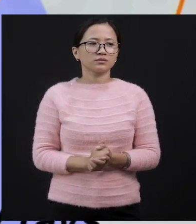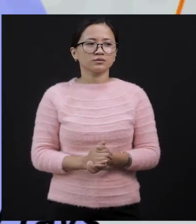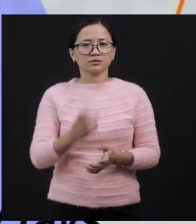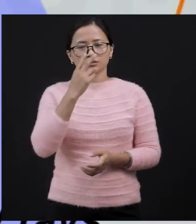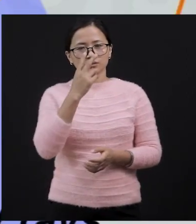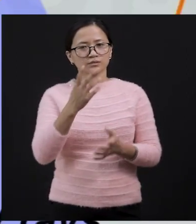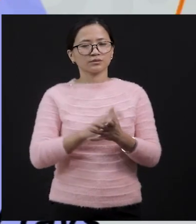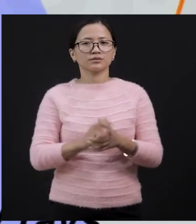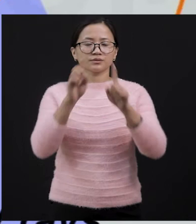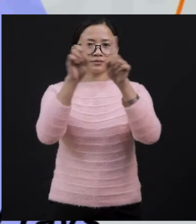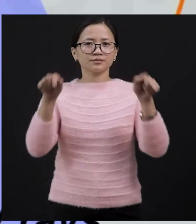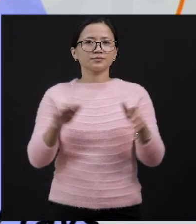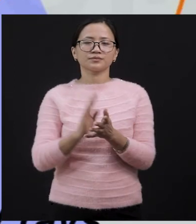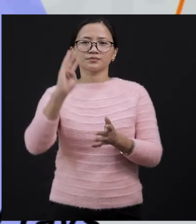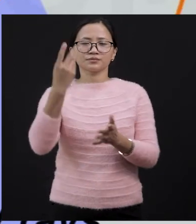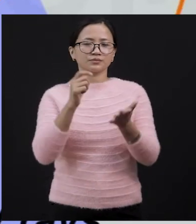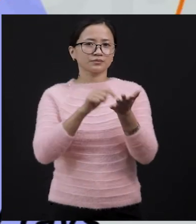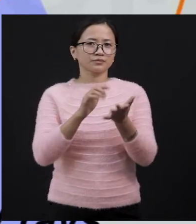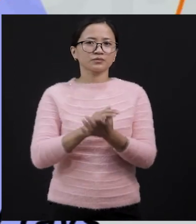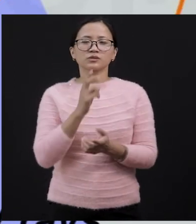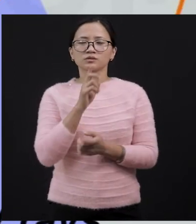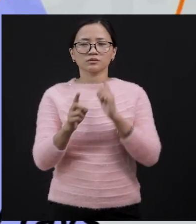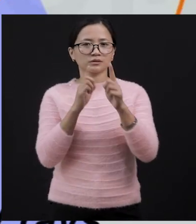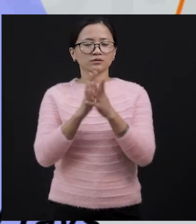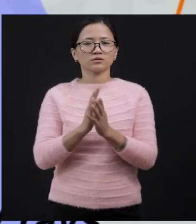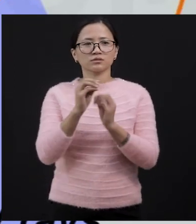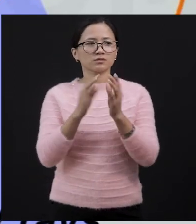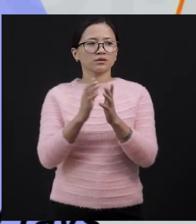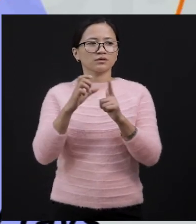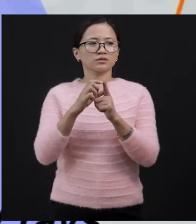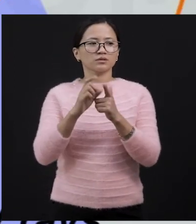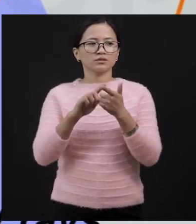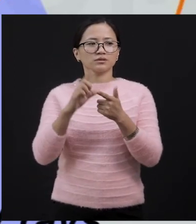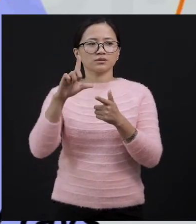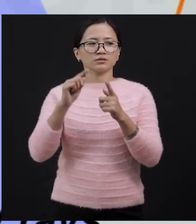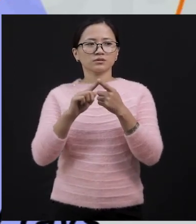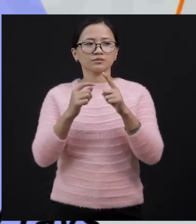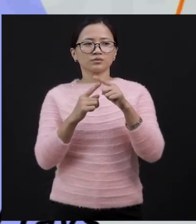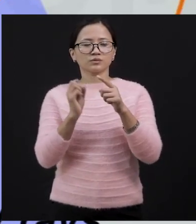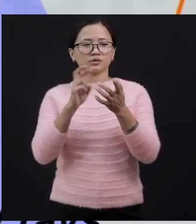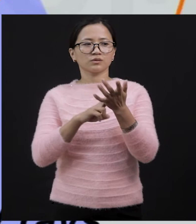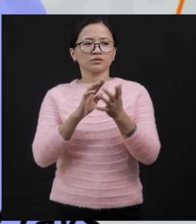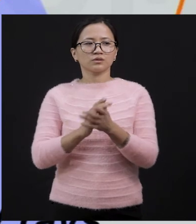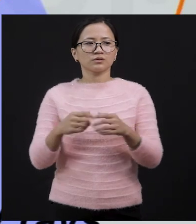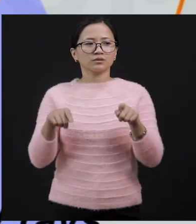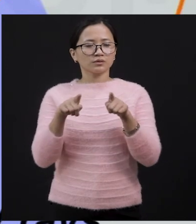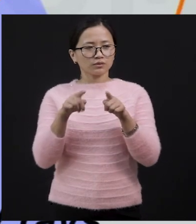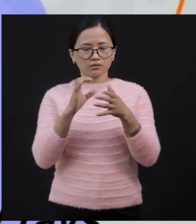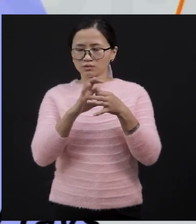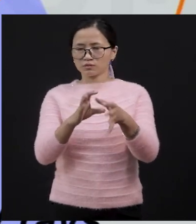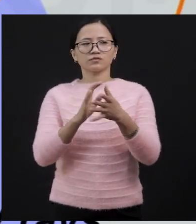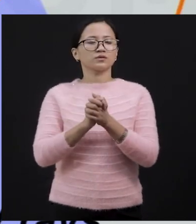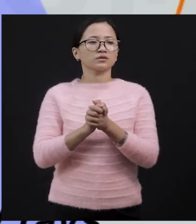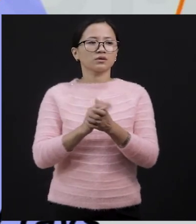now the fourth point that we will discuss would be depletion of ozone layer. Now, this ozone